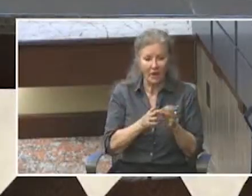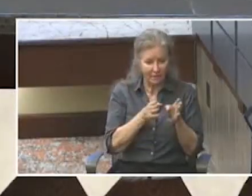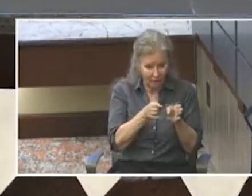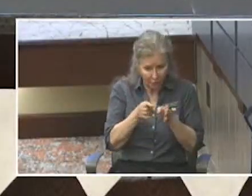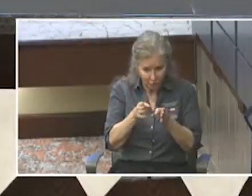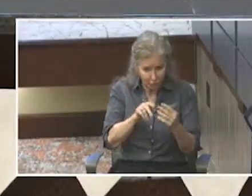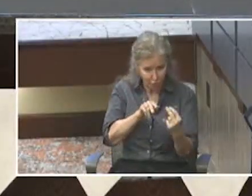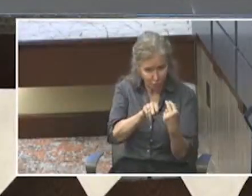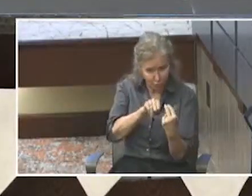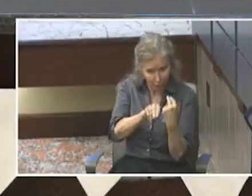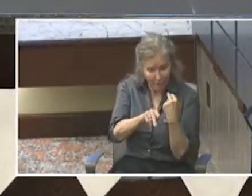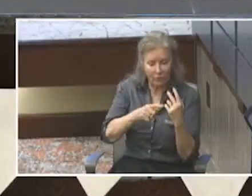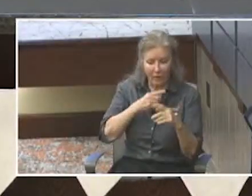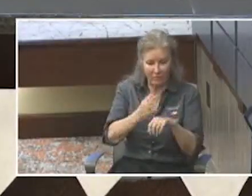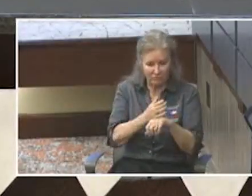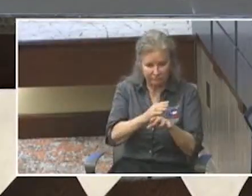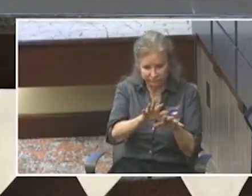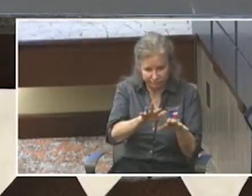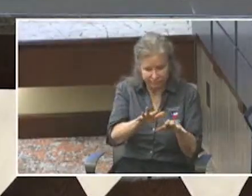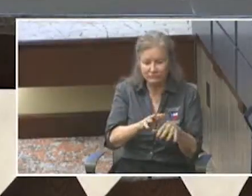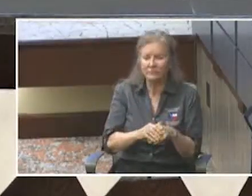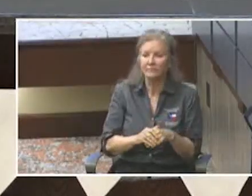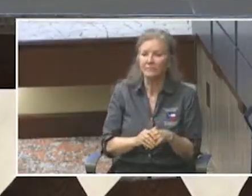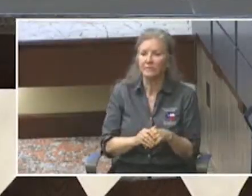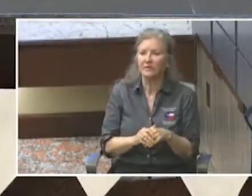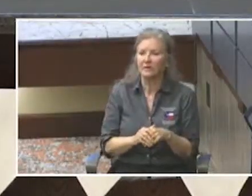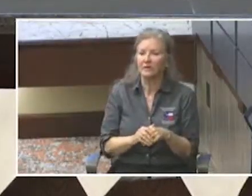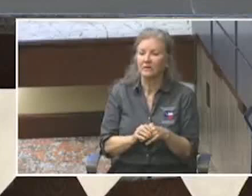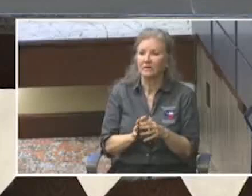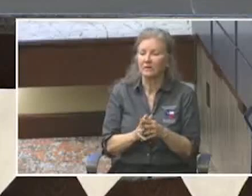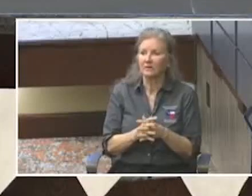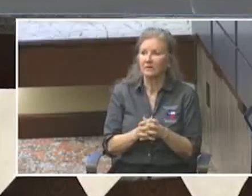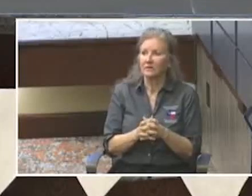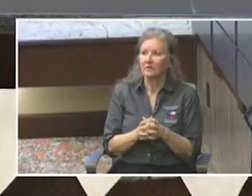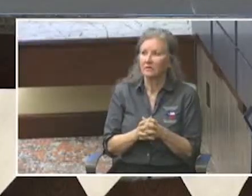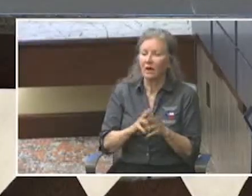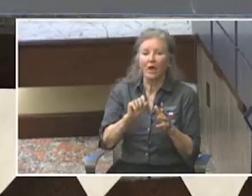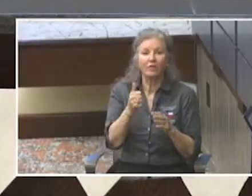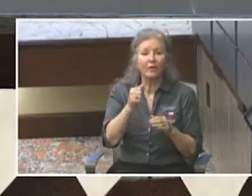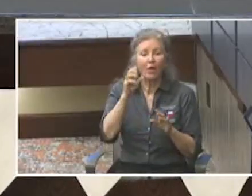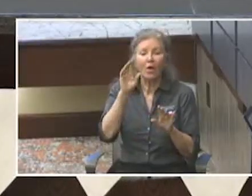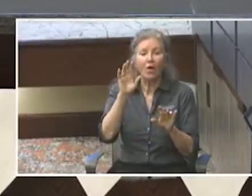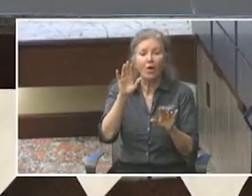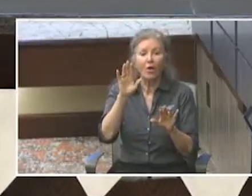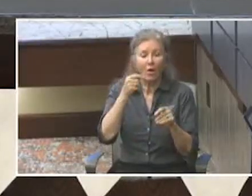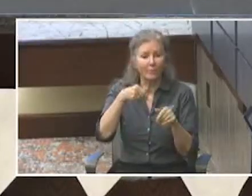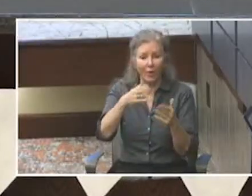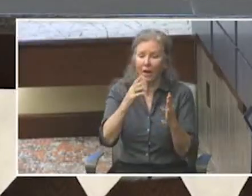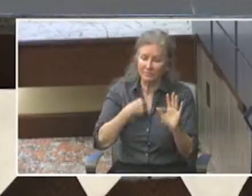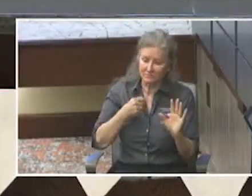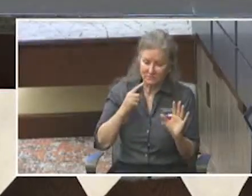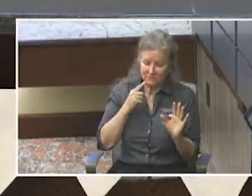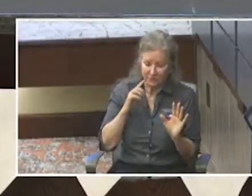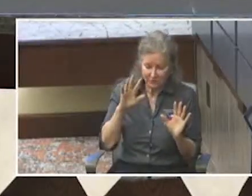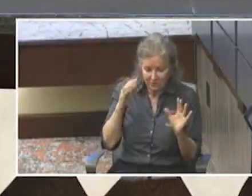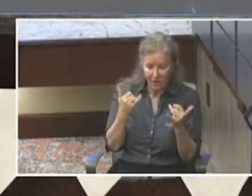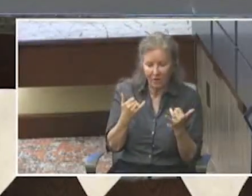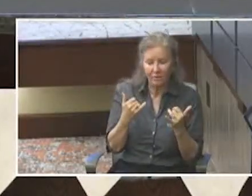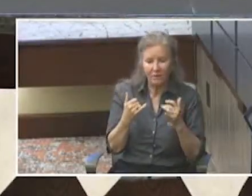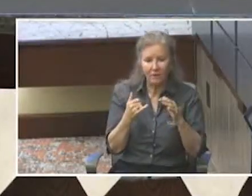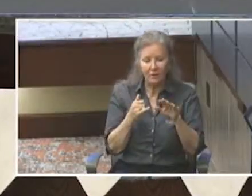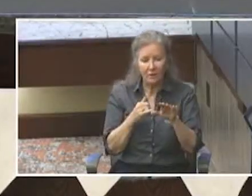this. I know you didn't do that on purpose, but it was unusual. Hey, the other thing I really want to bring up, in all seriousness, is